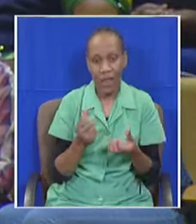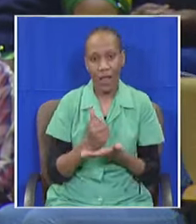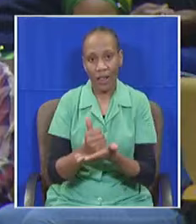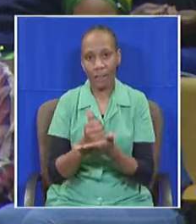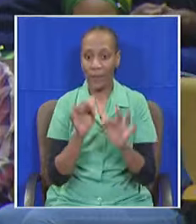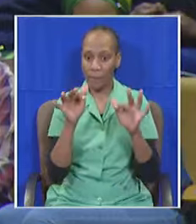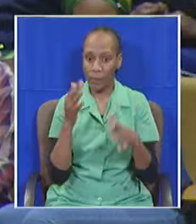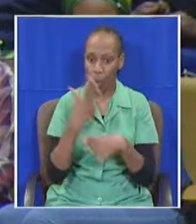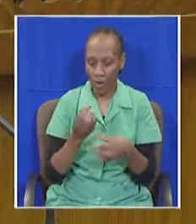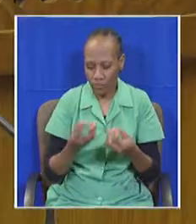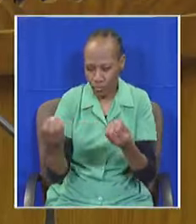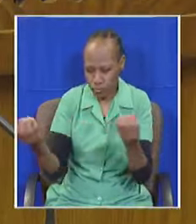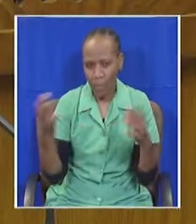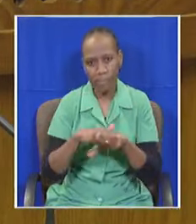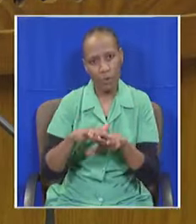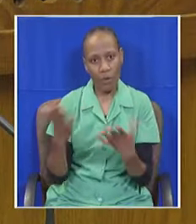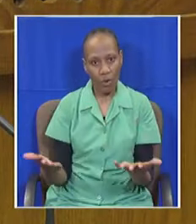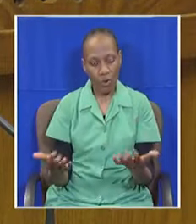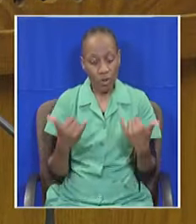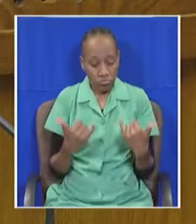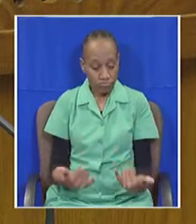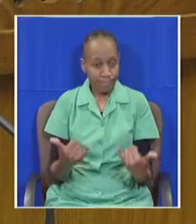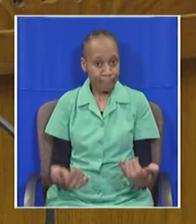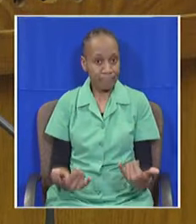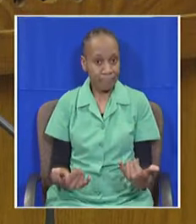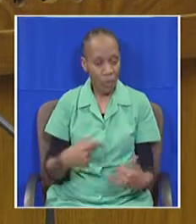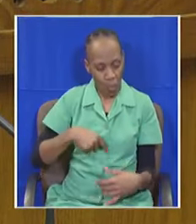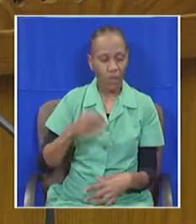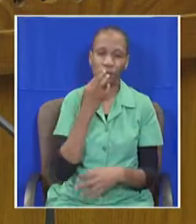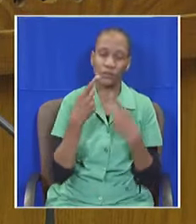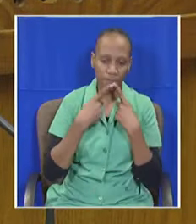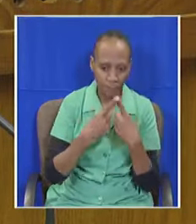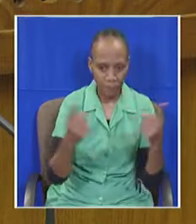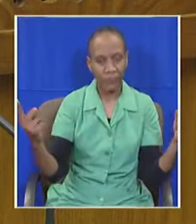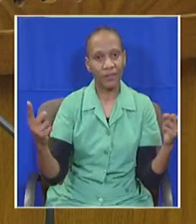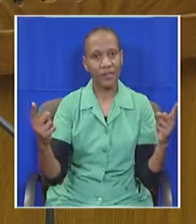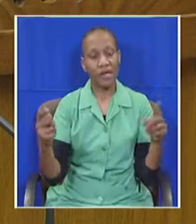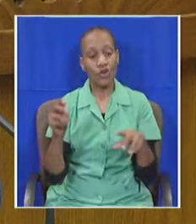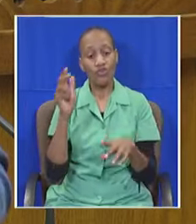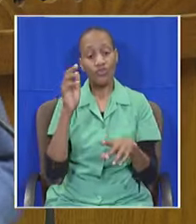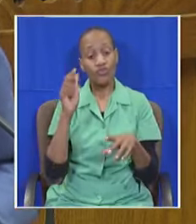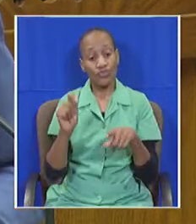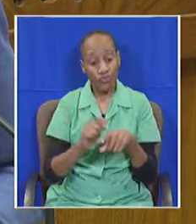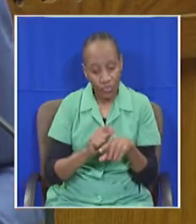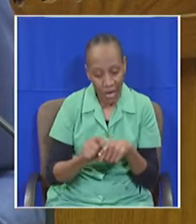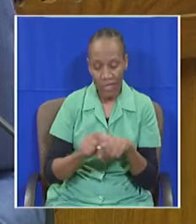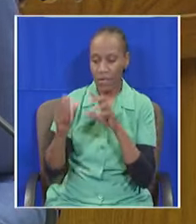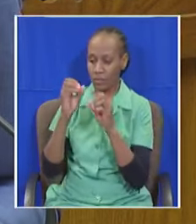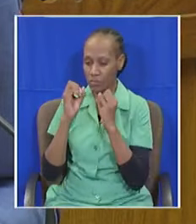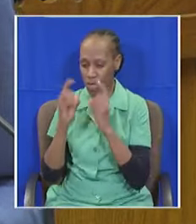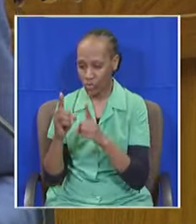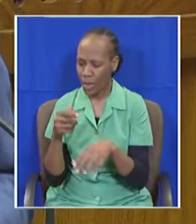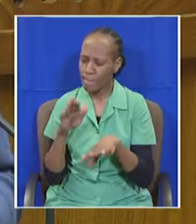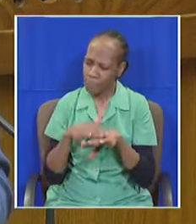current period. And in this regard, would like to highlight the fact that education and training are indeed a